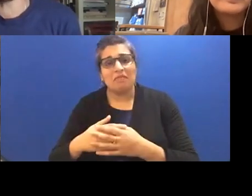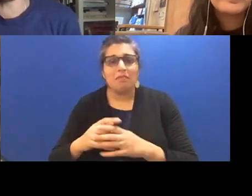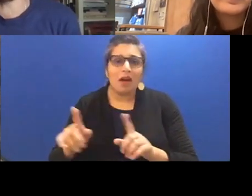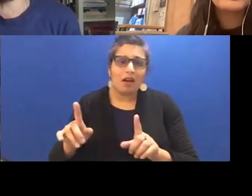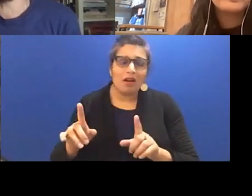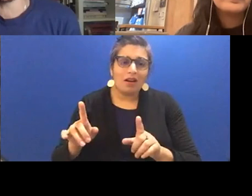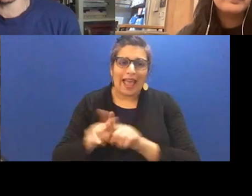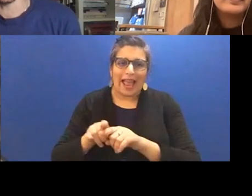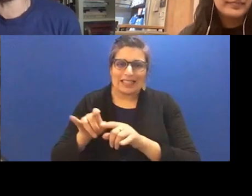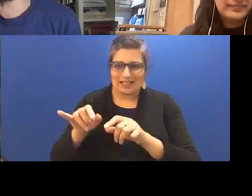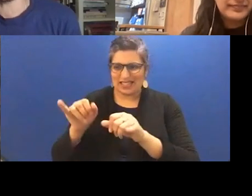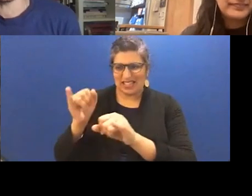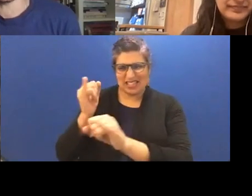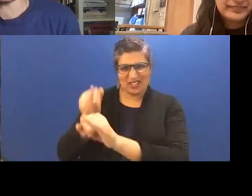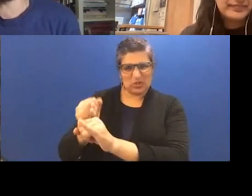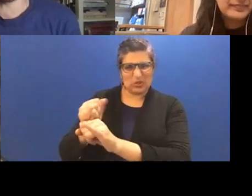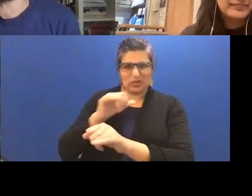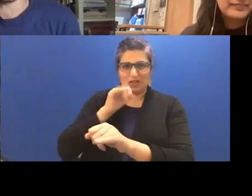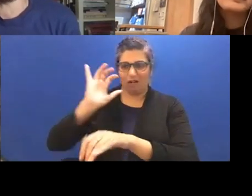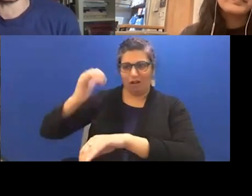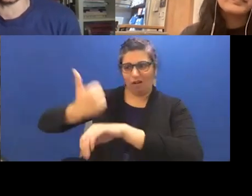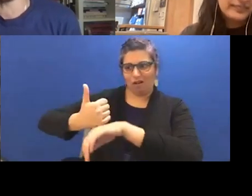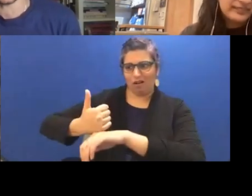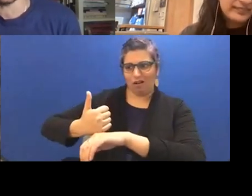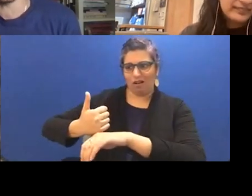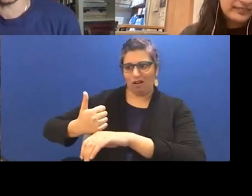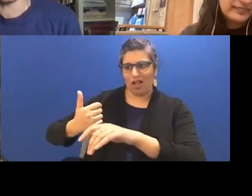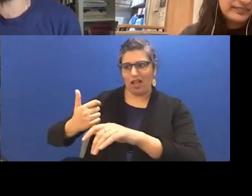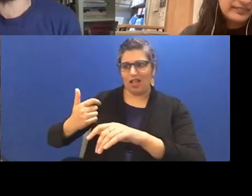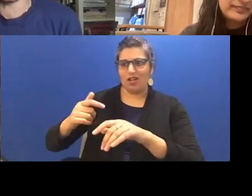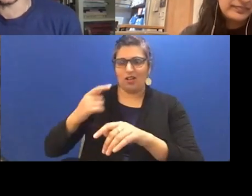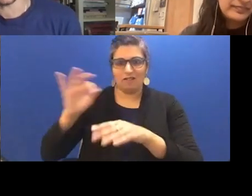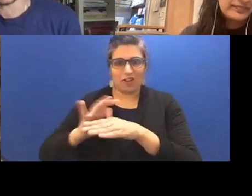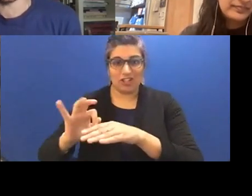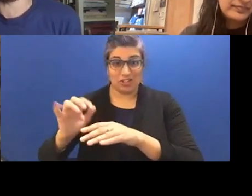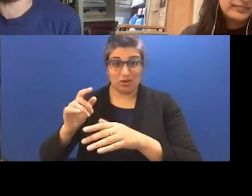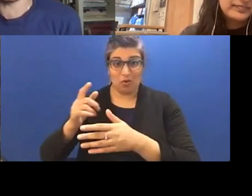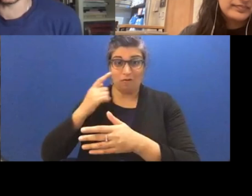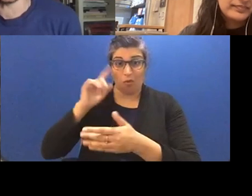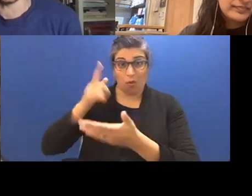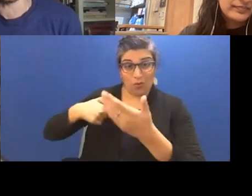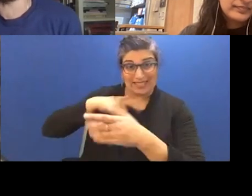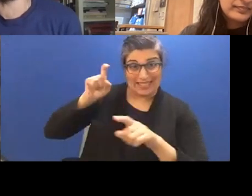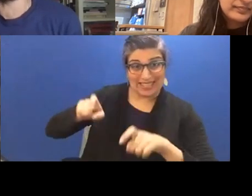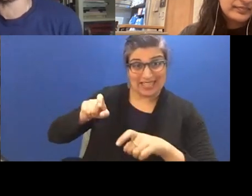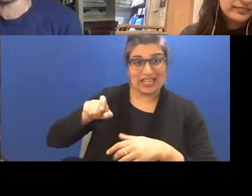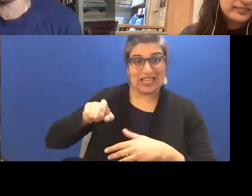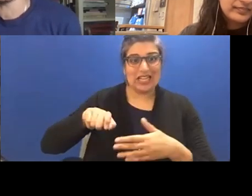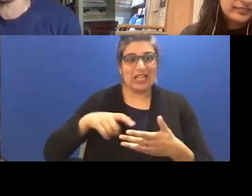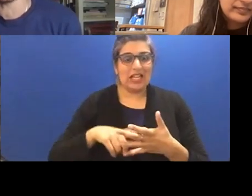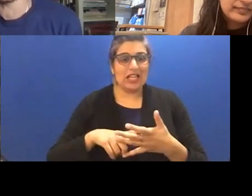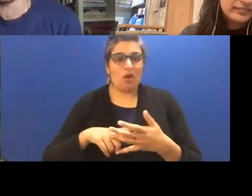as institutions are not structured to have a function that we need them to have. And so they need correctives, or they can only be one part of a